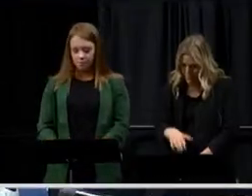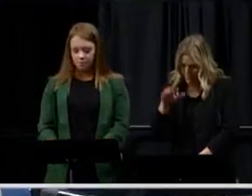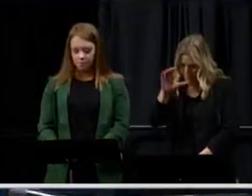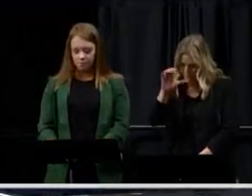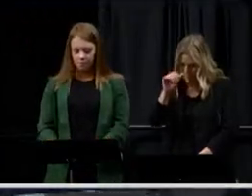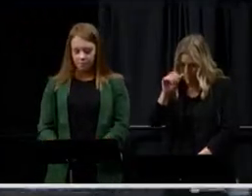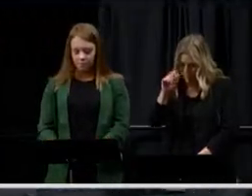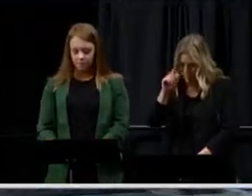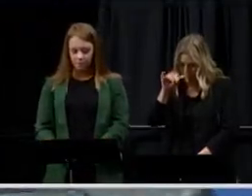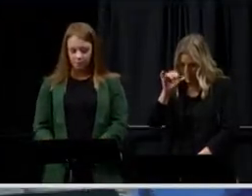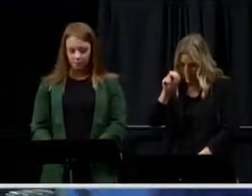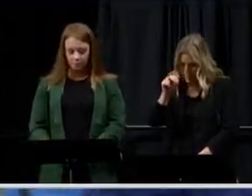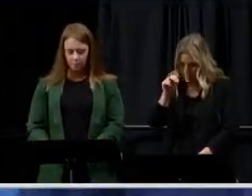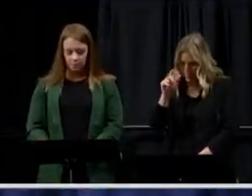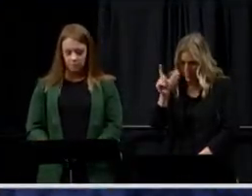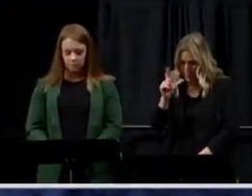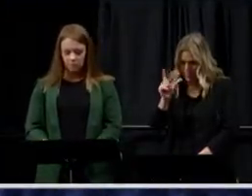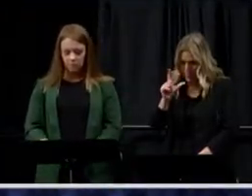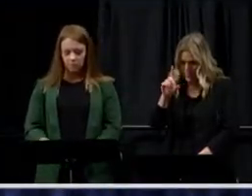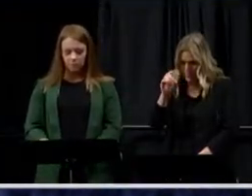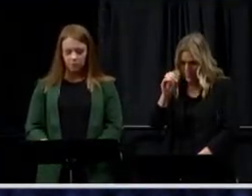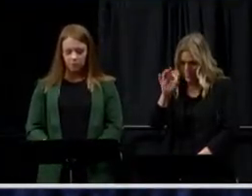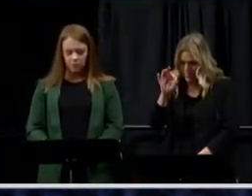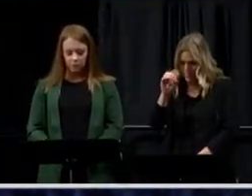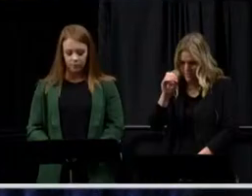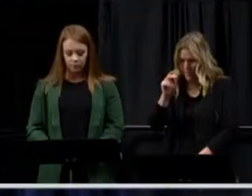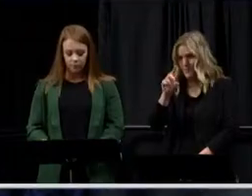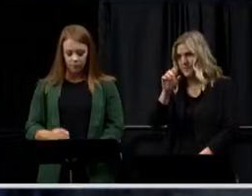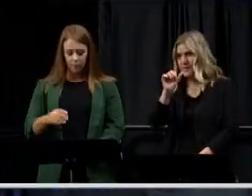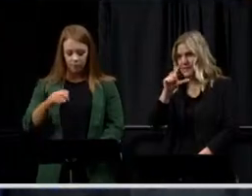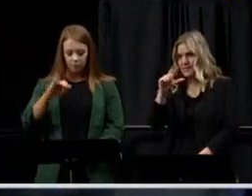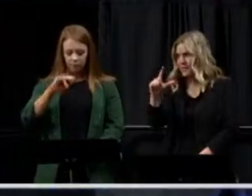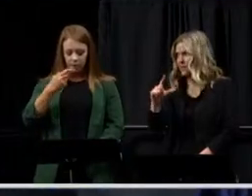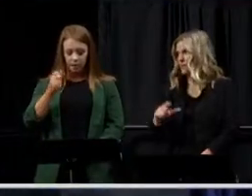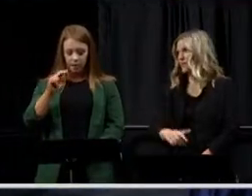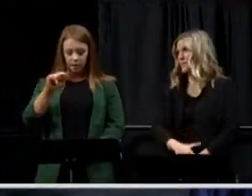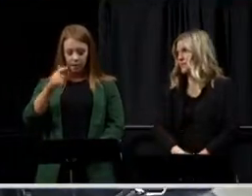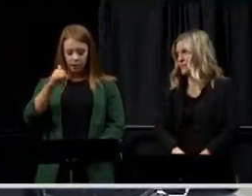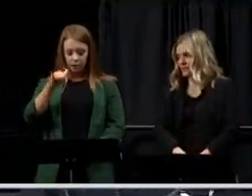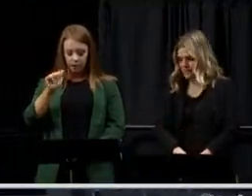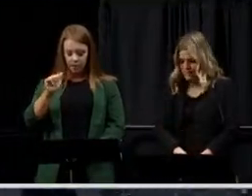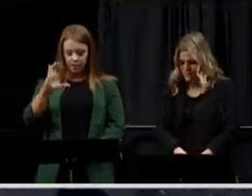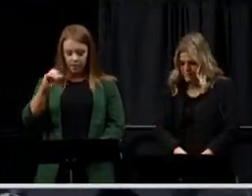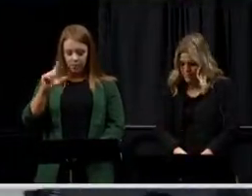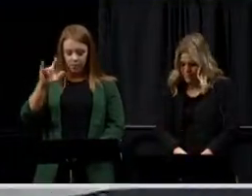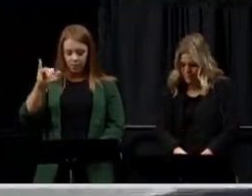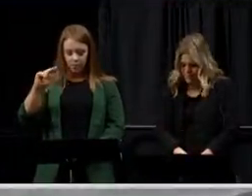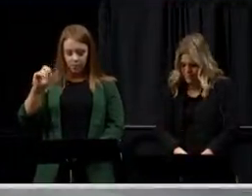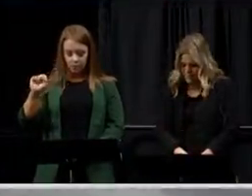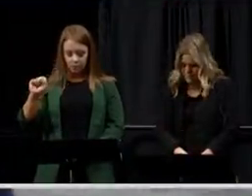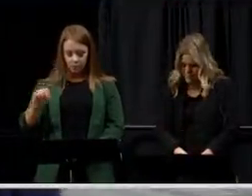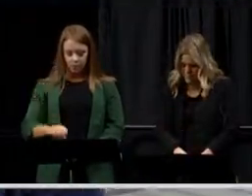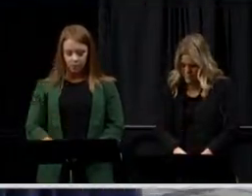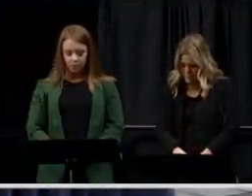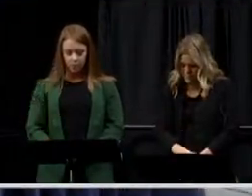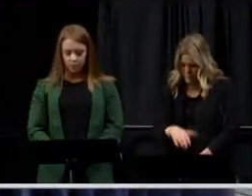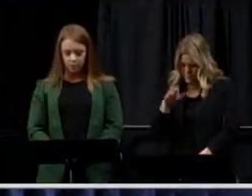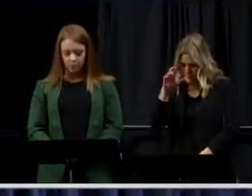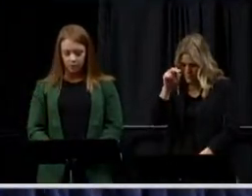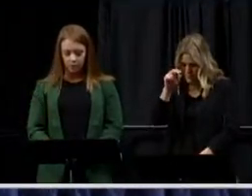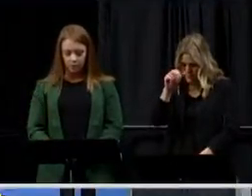Caitlin Le Aloha Defendall. Hanya Natani Collins.